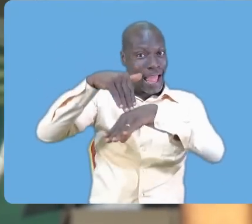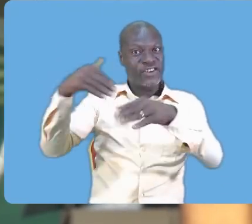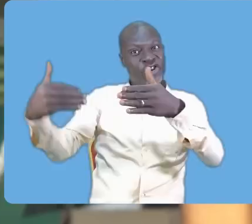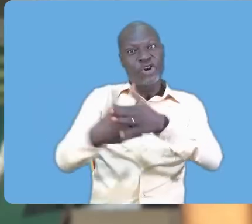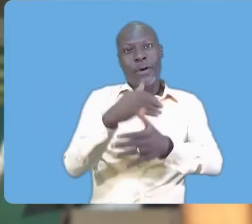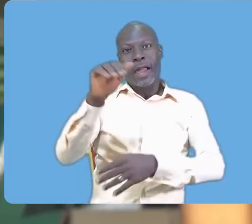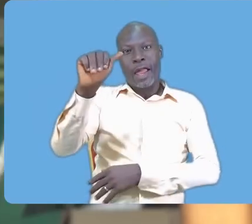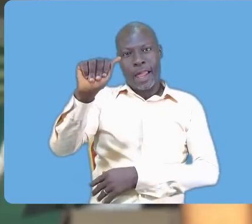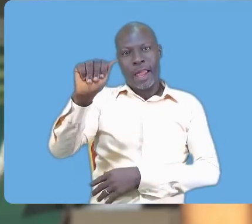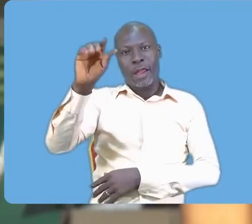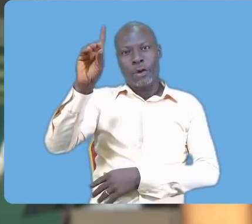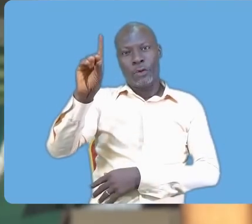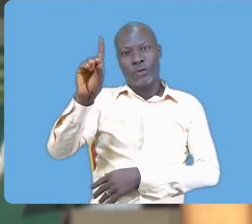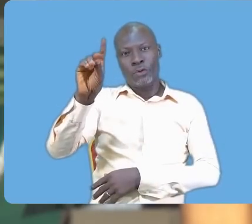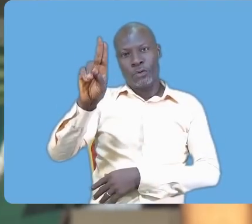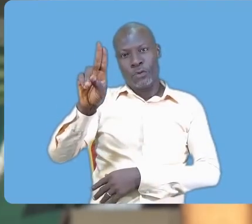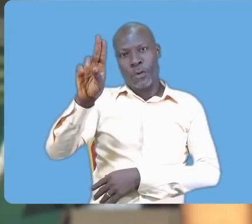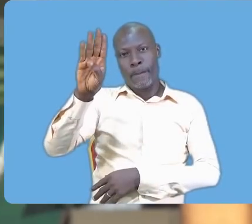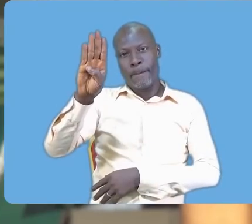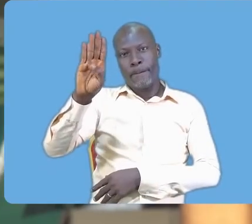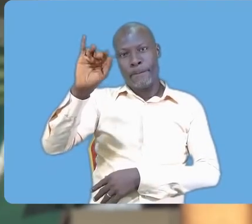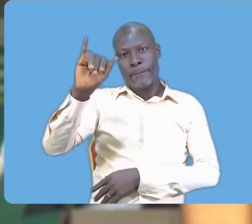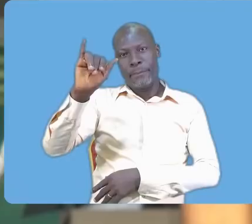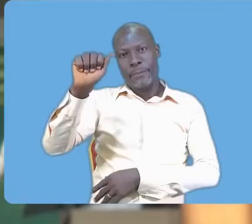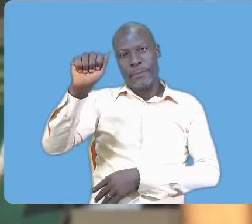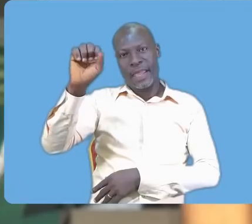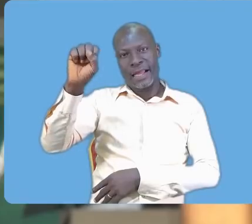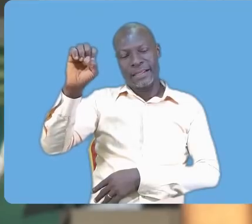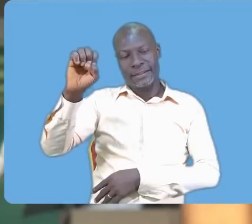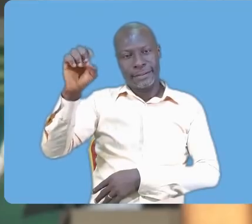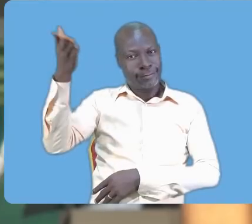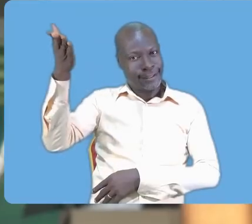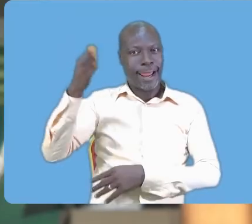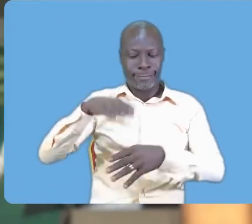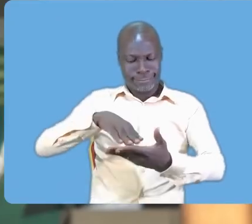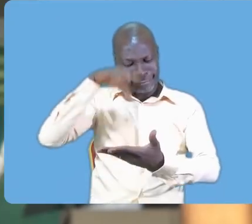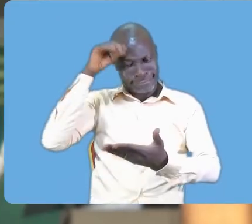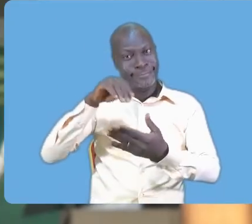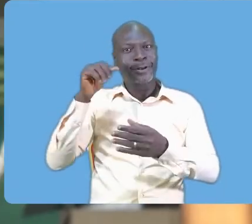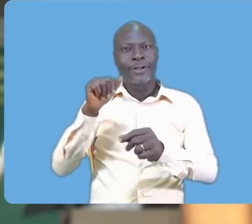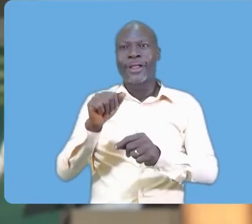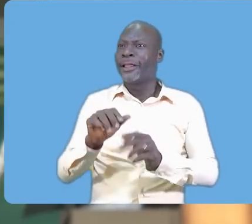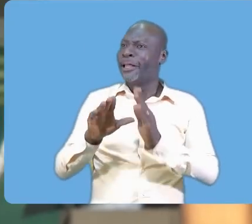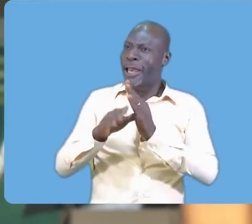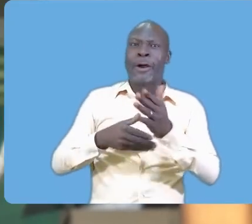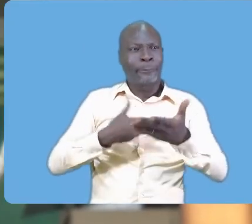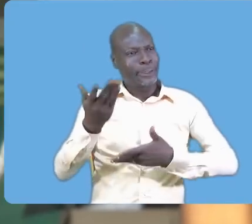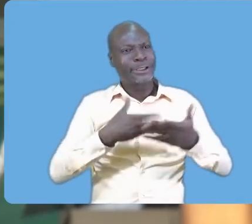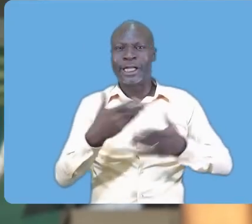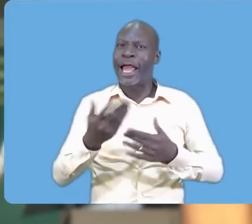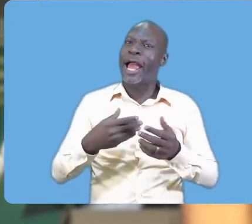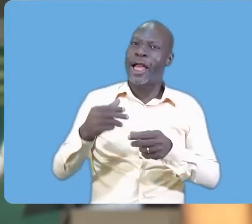nina abishem, na yaba abishia unyankopon asam. Na yabeche